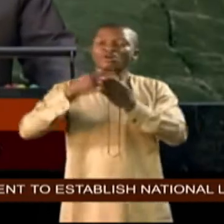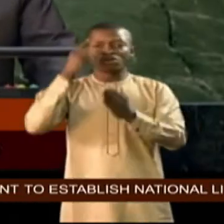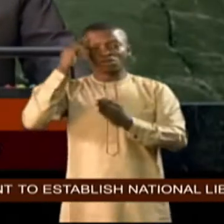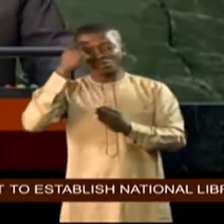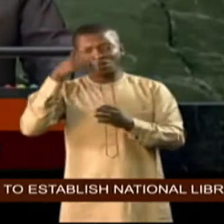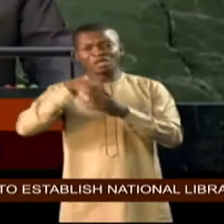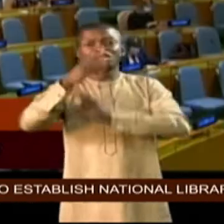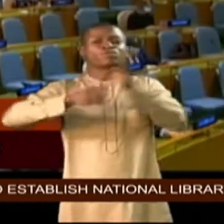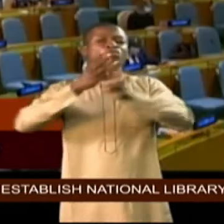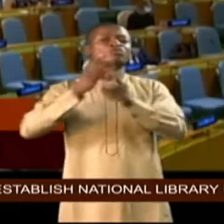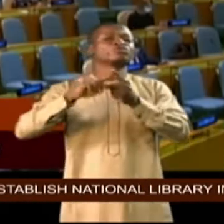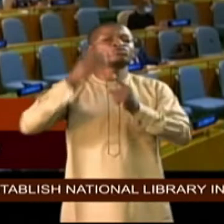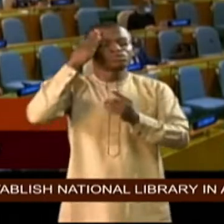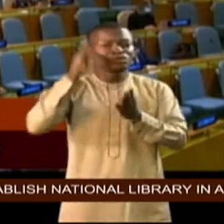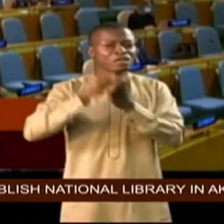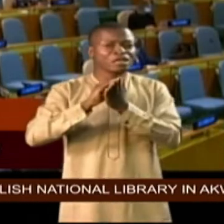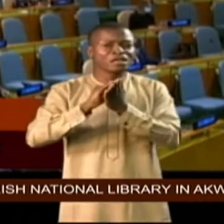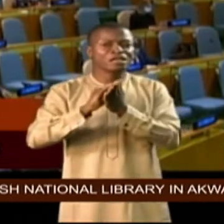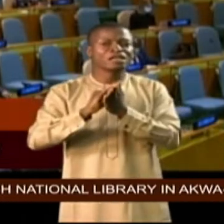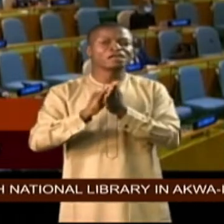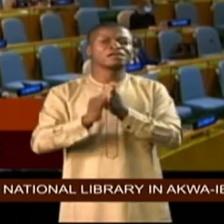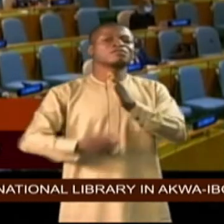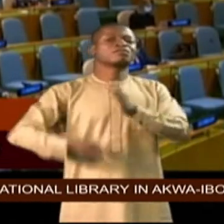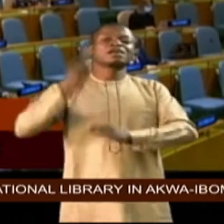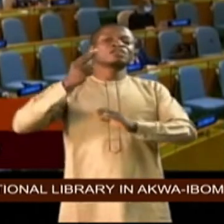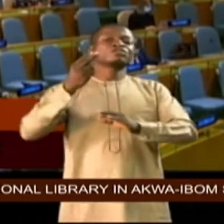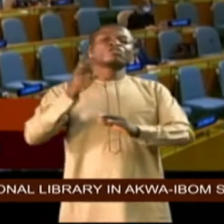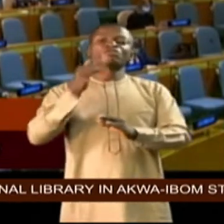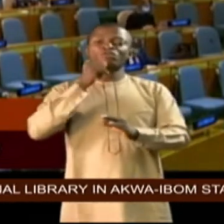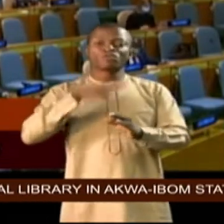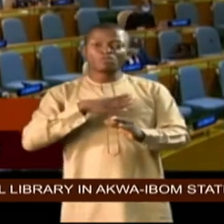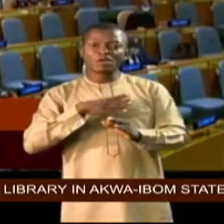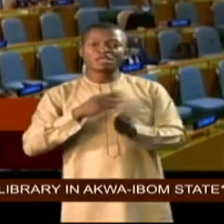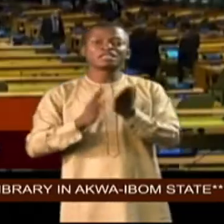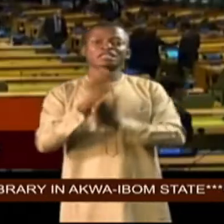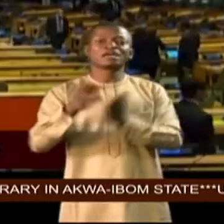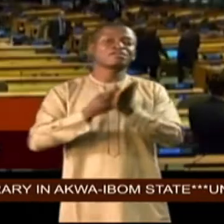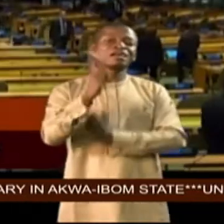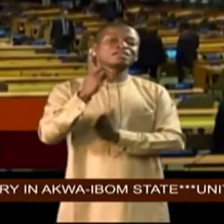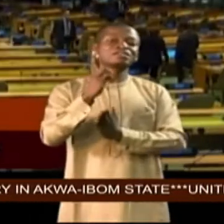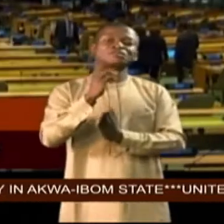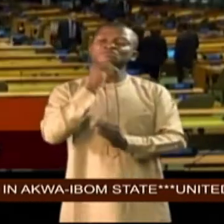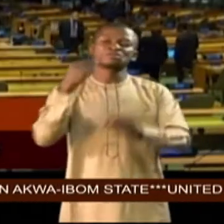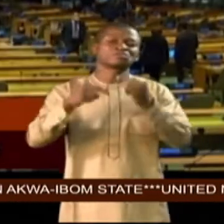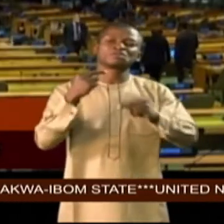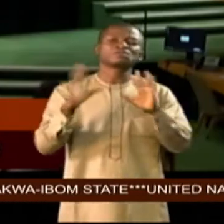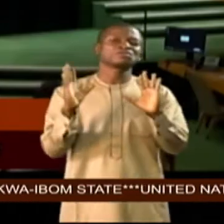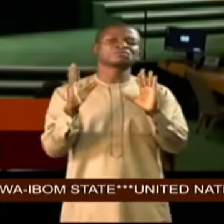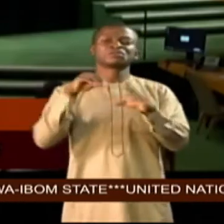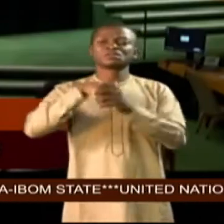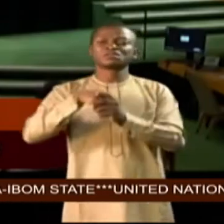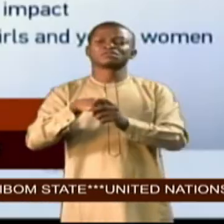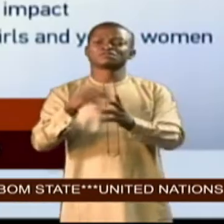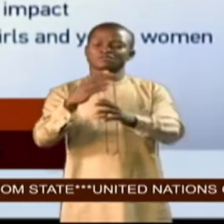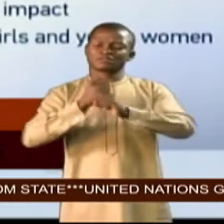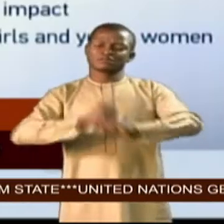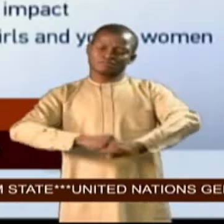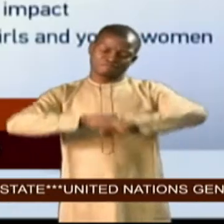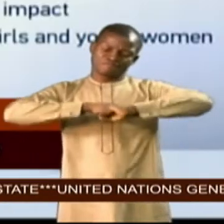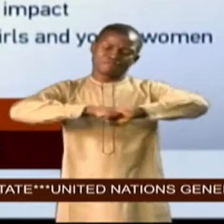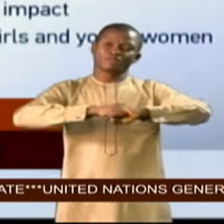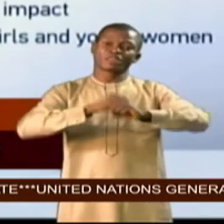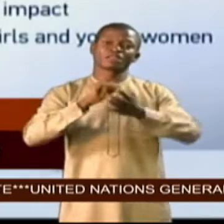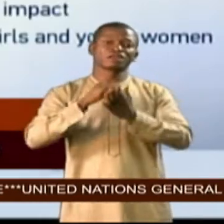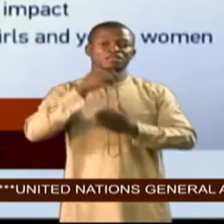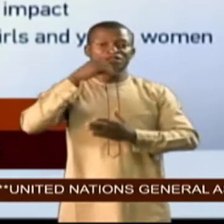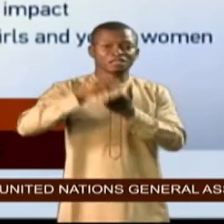world to know that the rights of a woman or a girl child are not negotiable, and appealed for their defense, which it